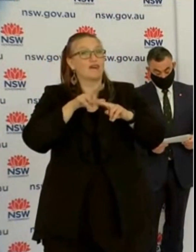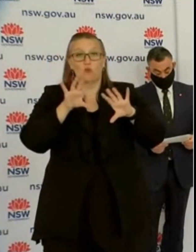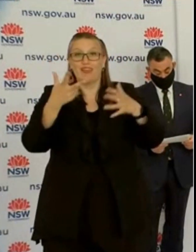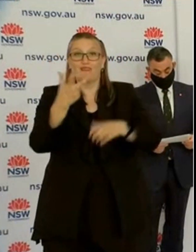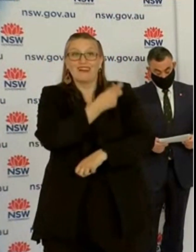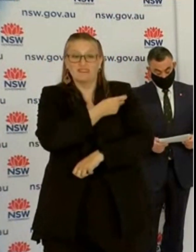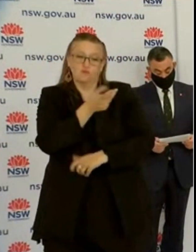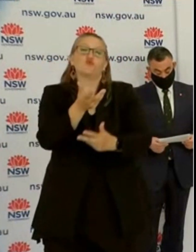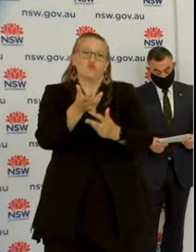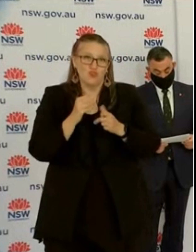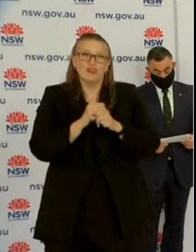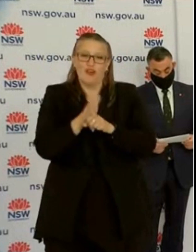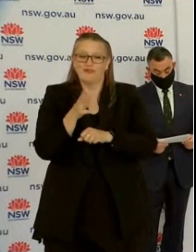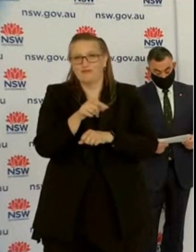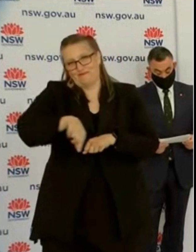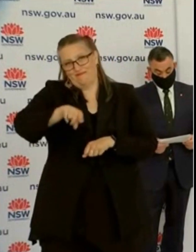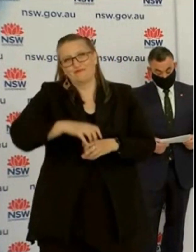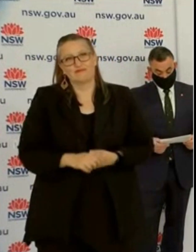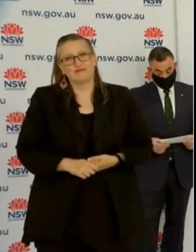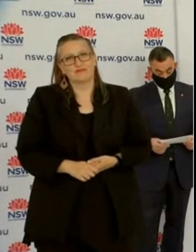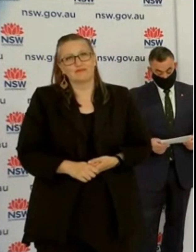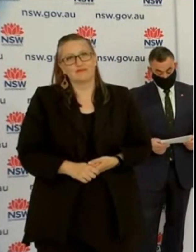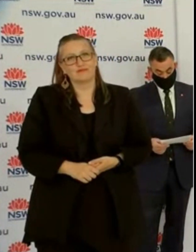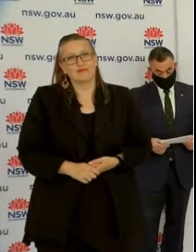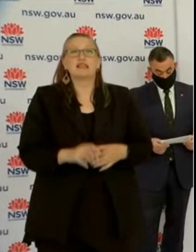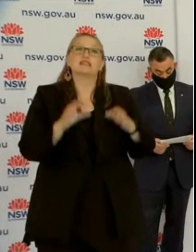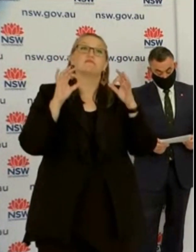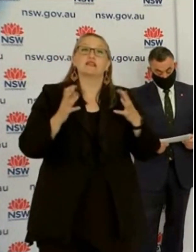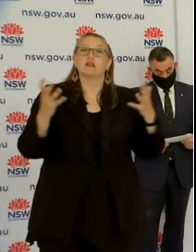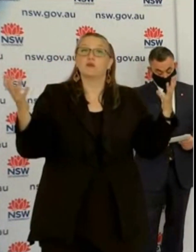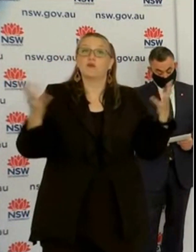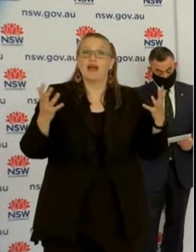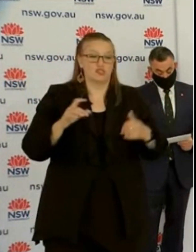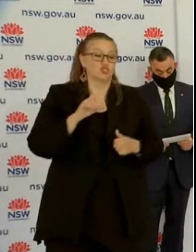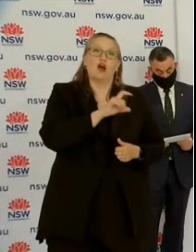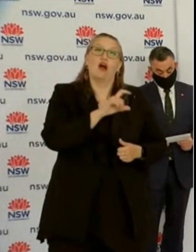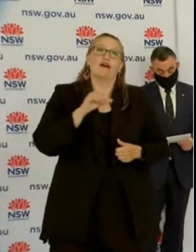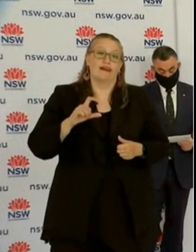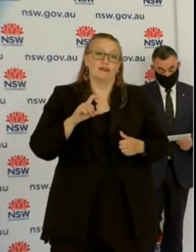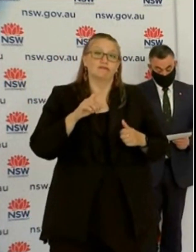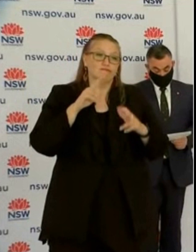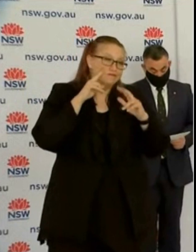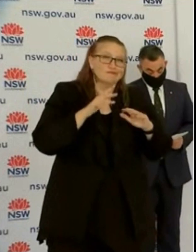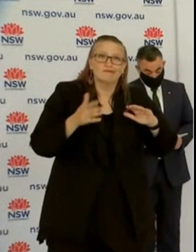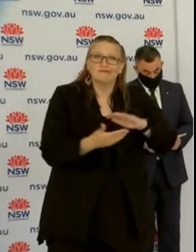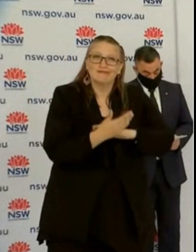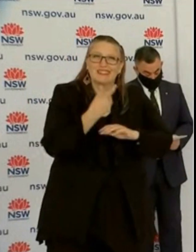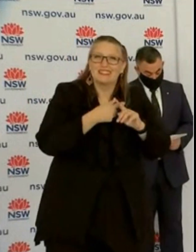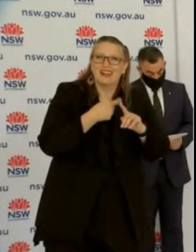and particularly unvaccinated adult staff at the time of the report in childcare centres. The spread